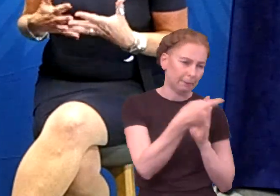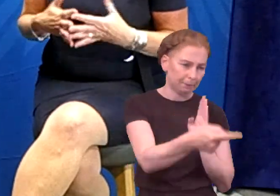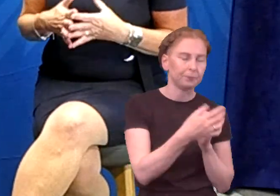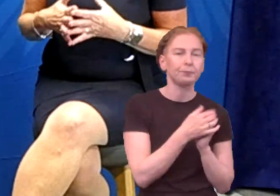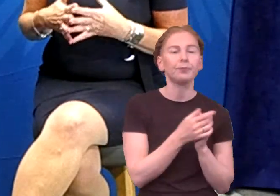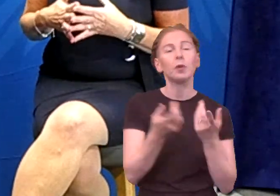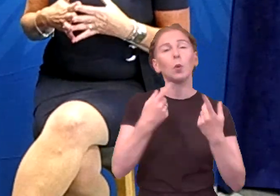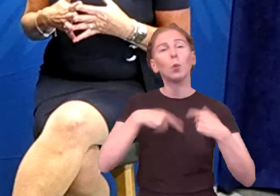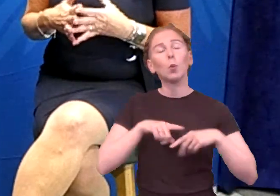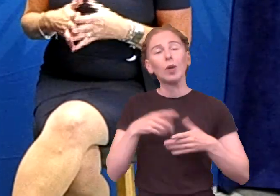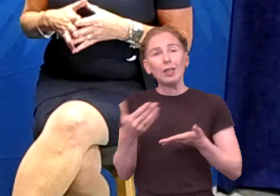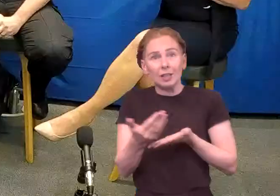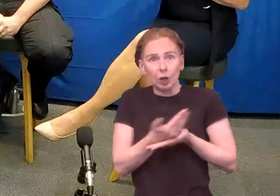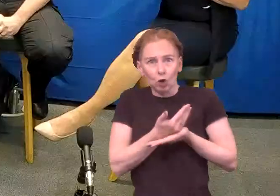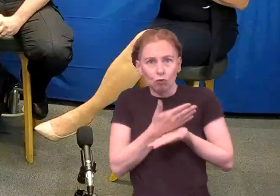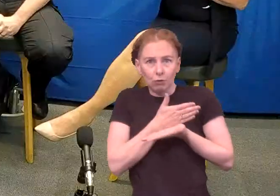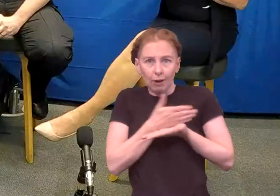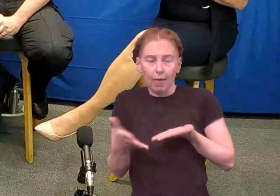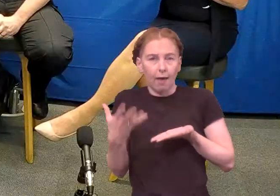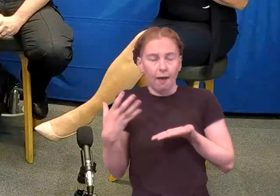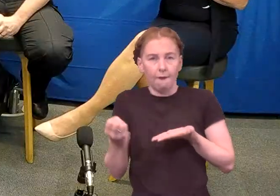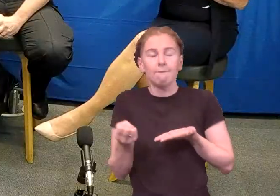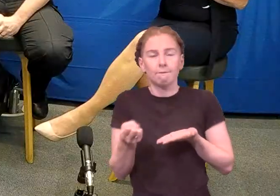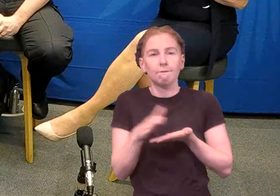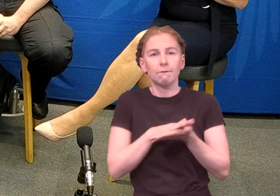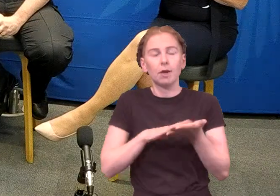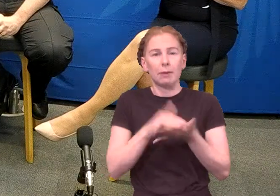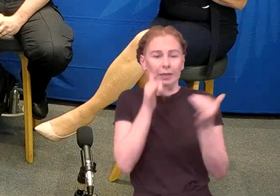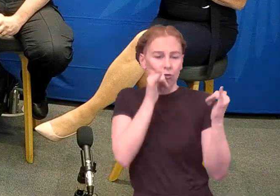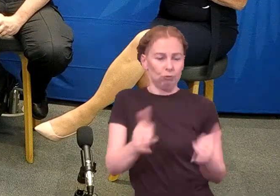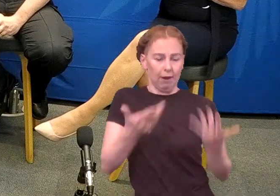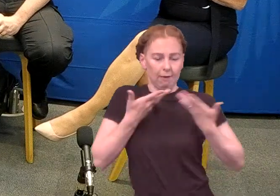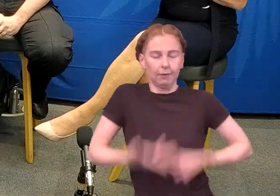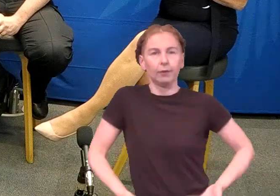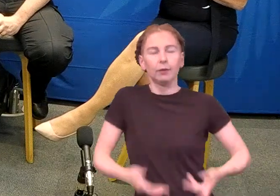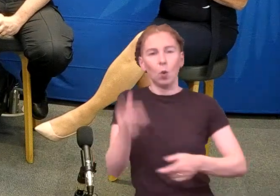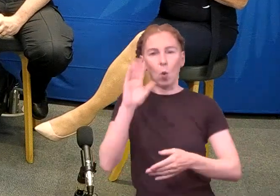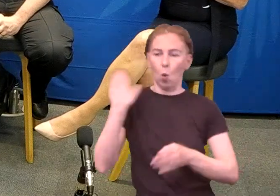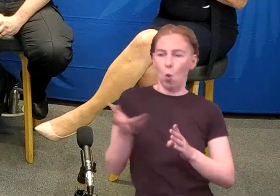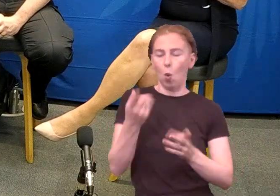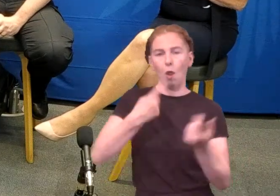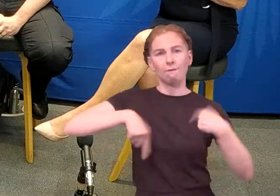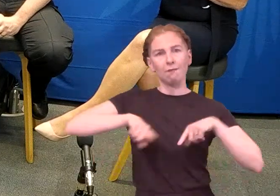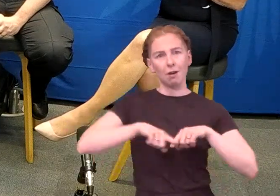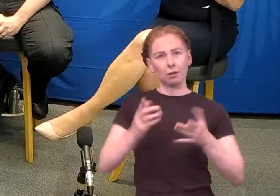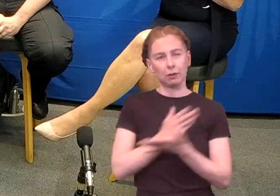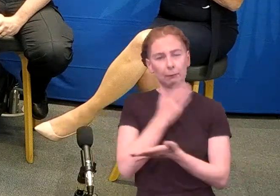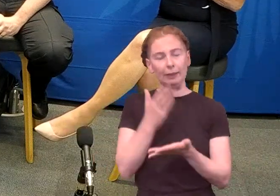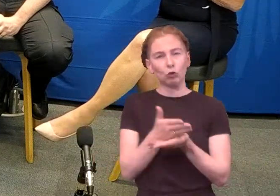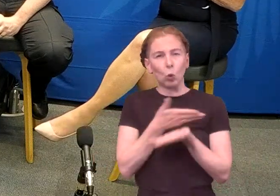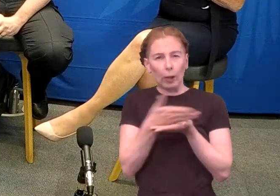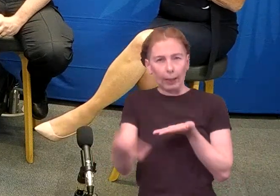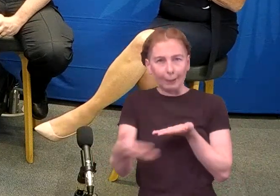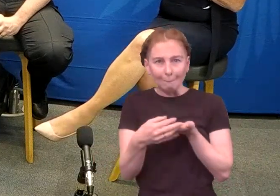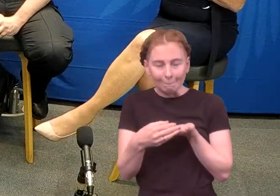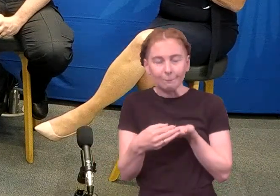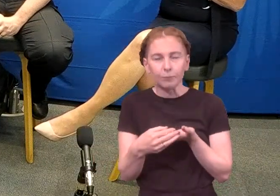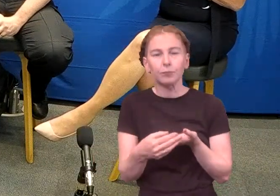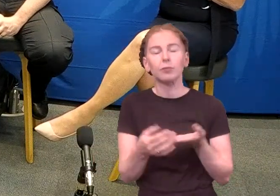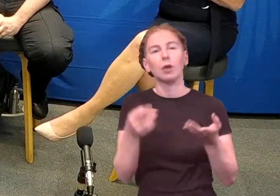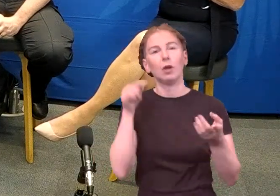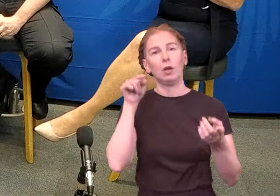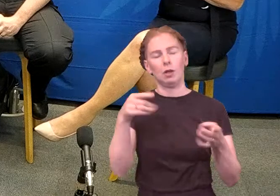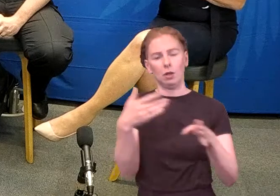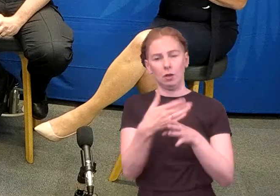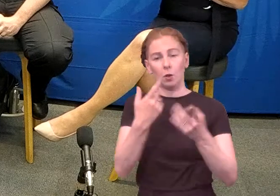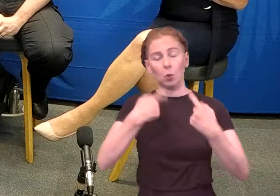perspective is really high, and it works because we are engaged with that investigative process right